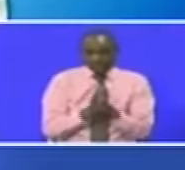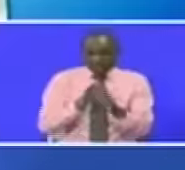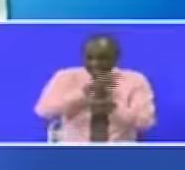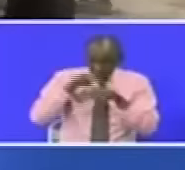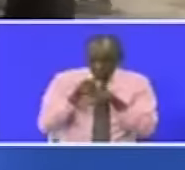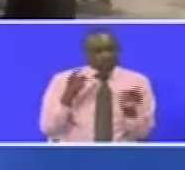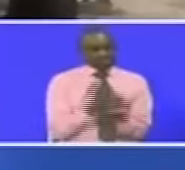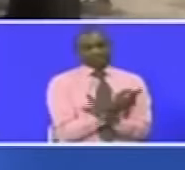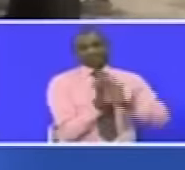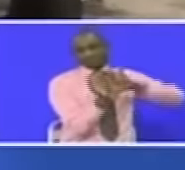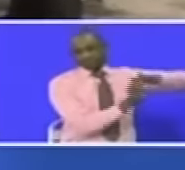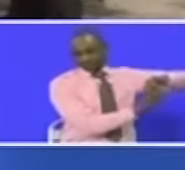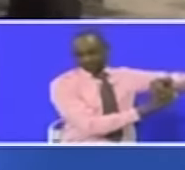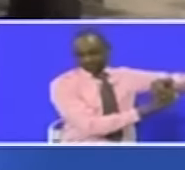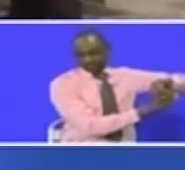national shipping.